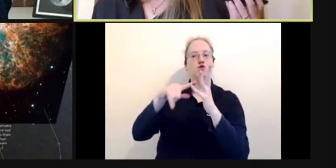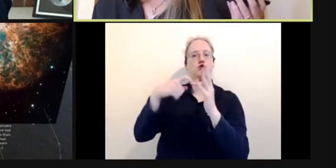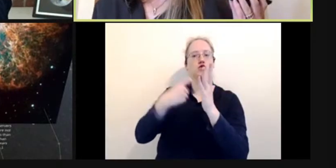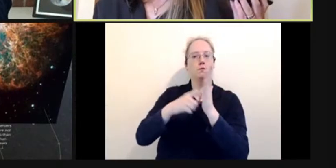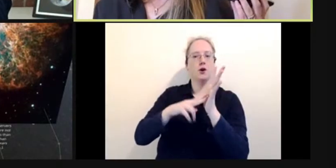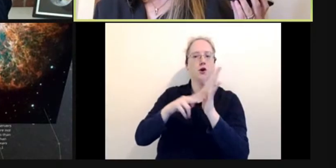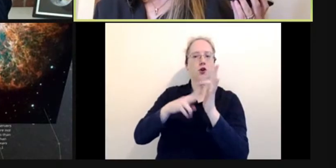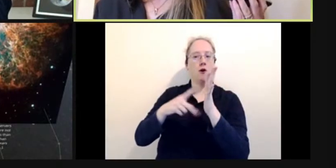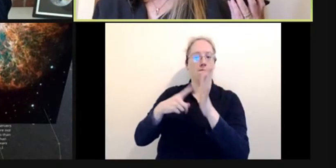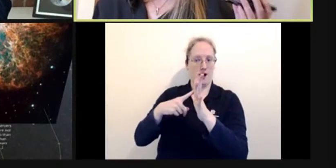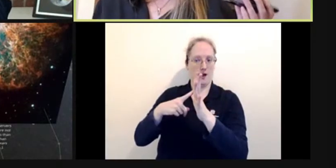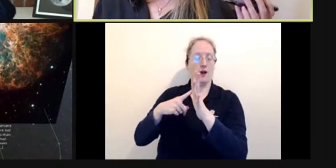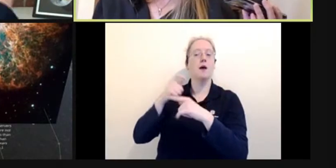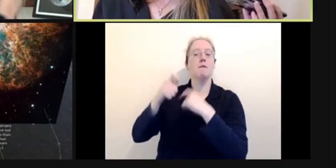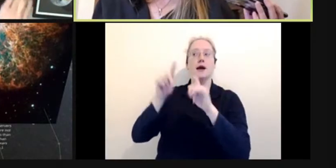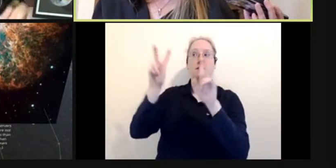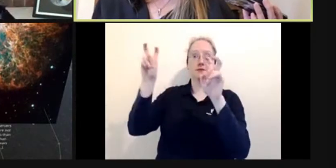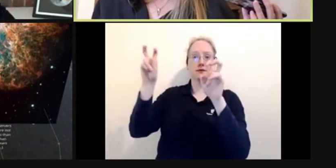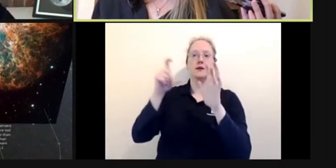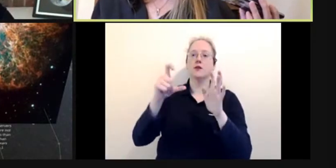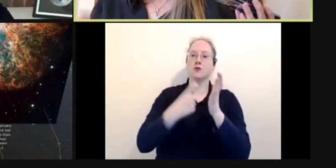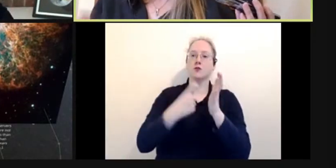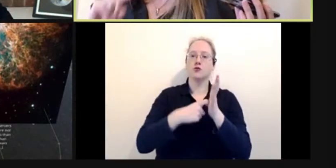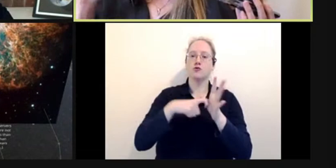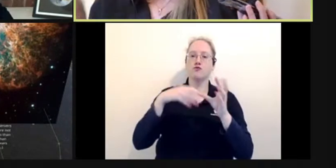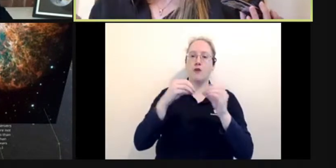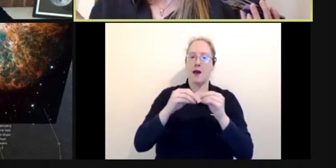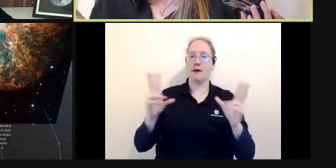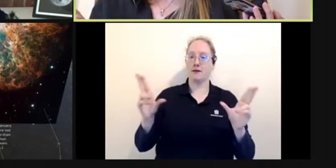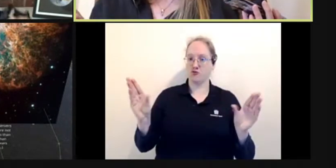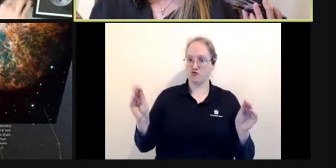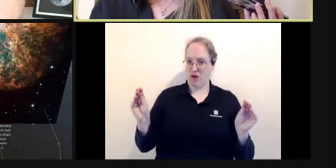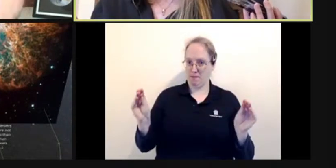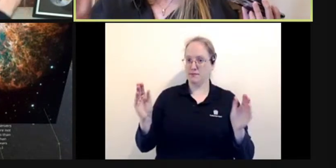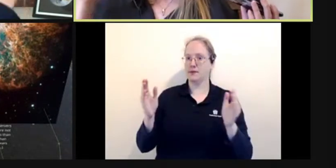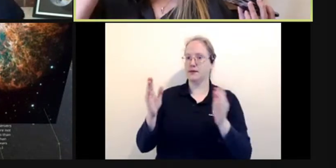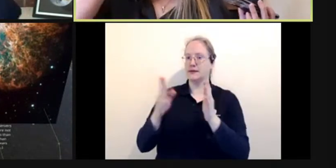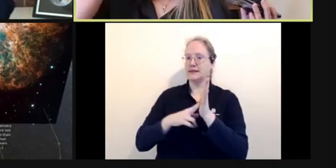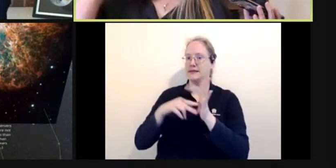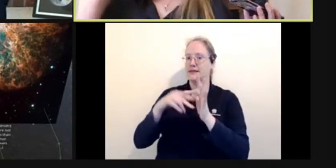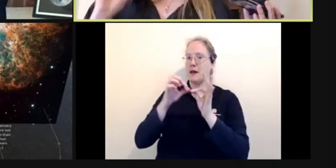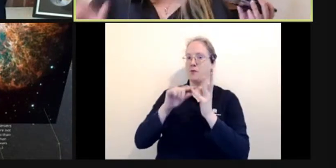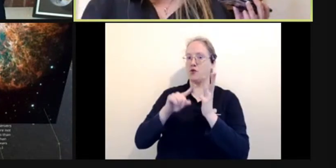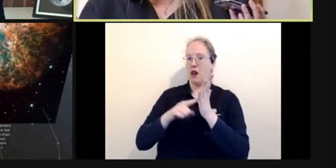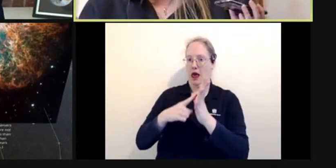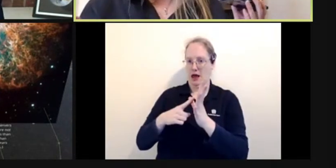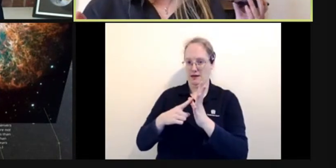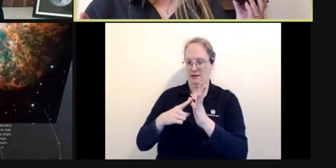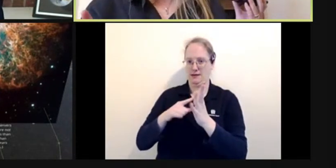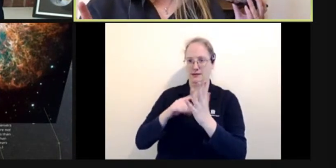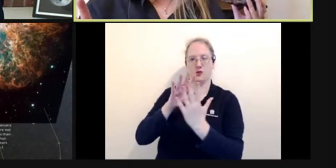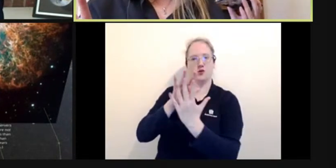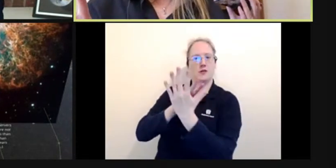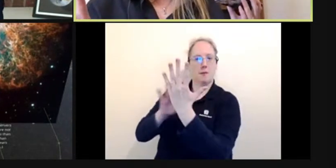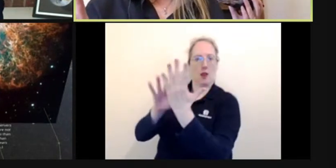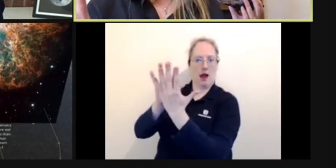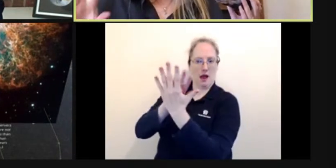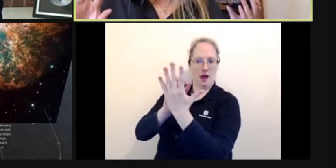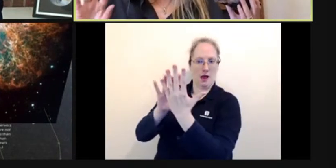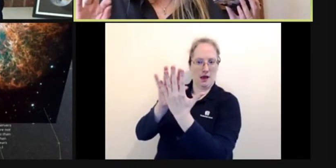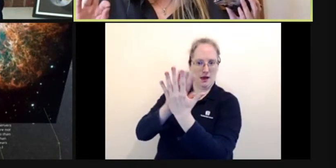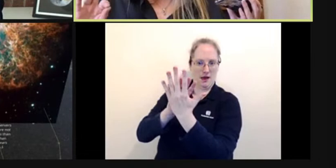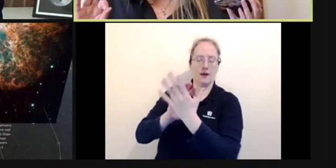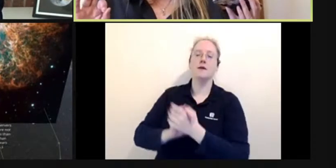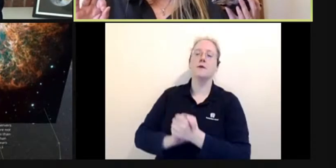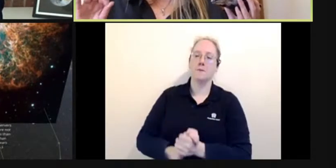I'll apologize now. We like to reuse words in astronomy, so you're going to hear nebula again. But what I wanted to show you about the scene is